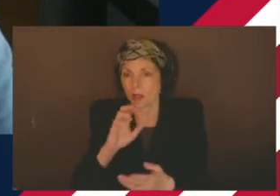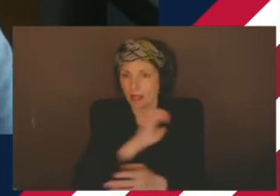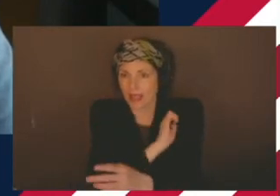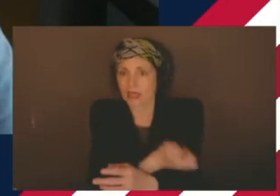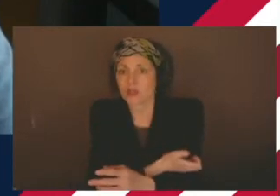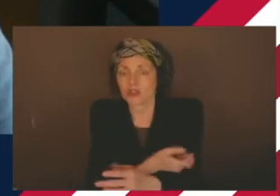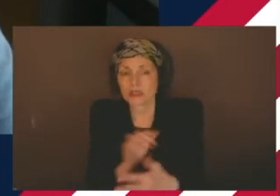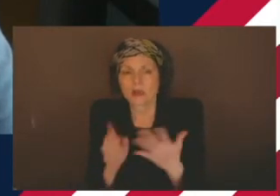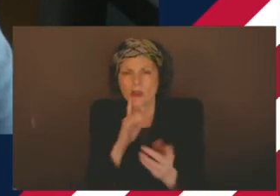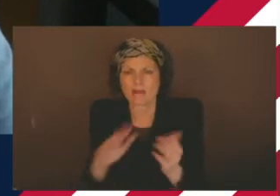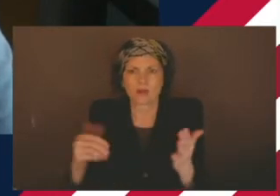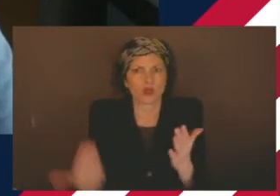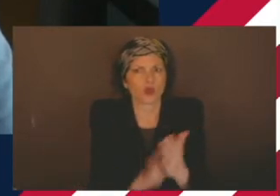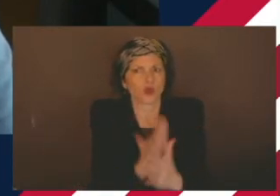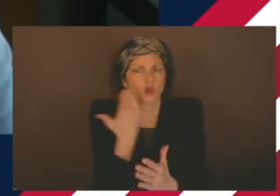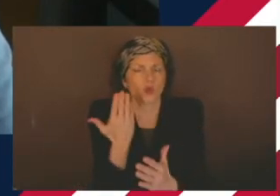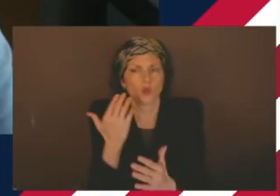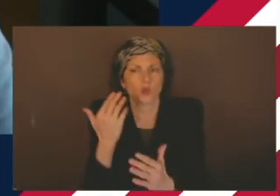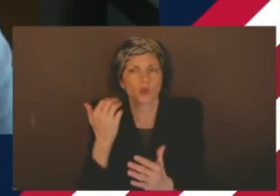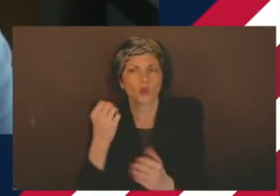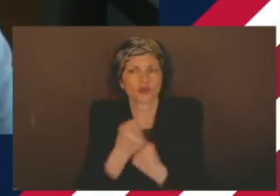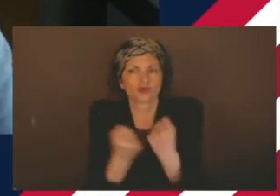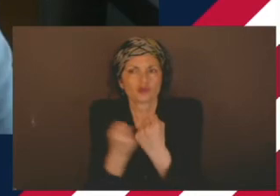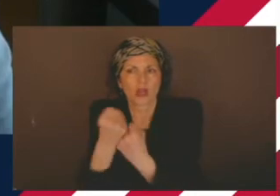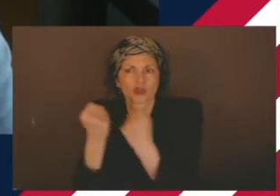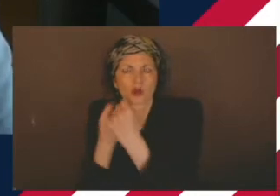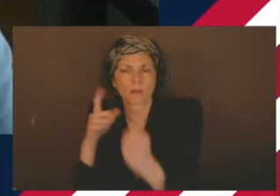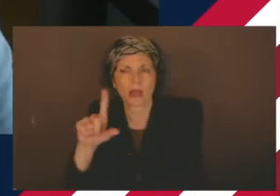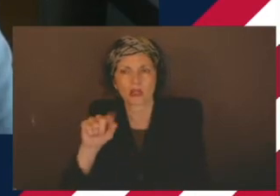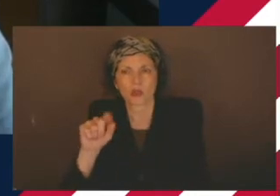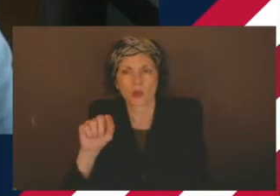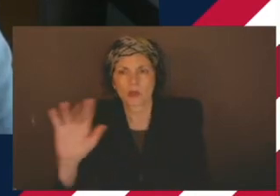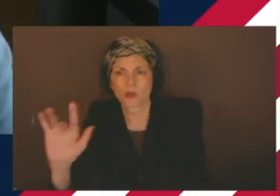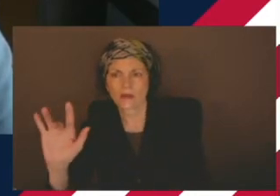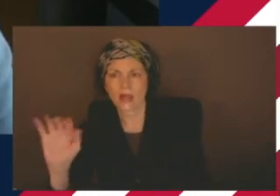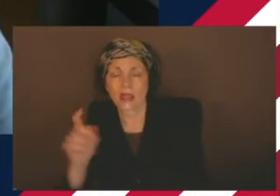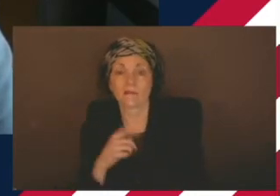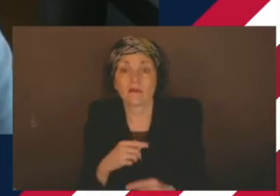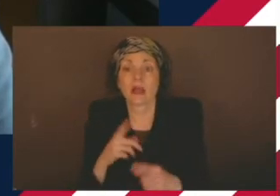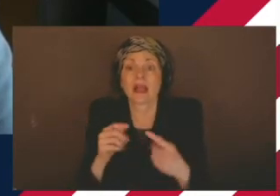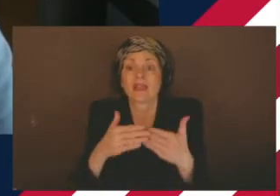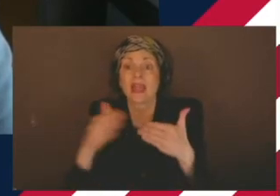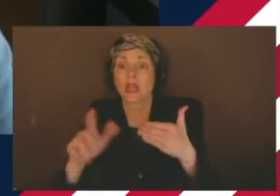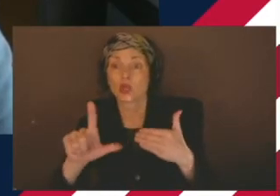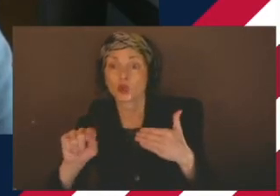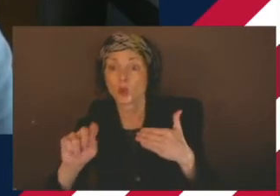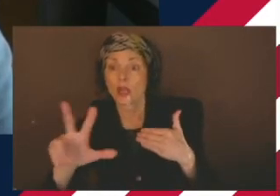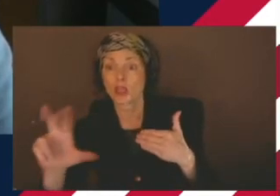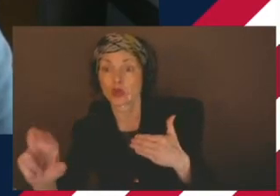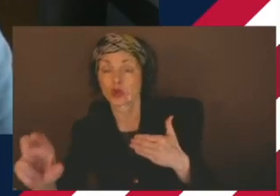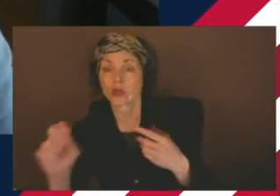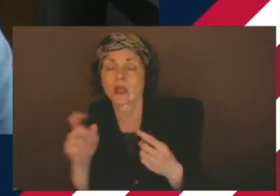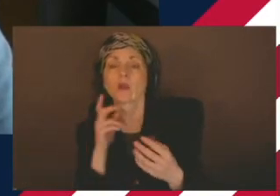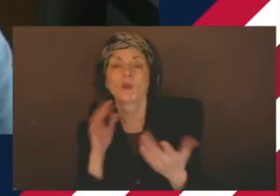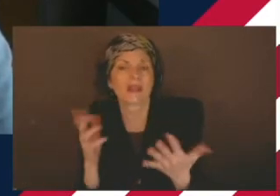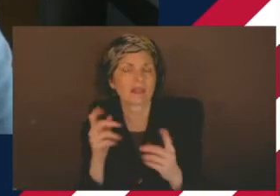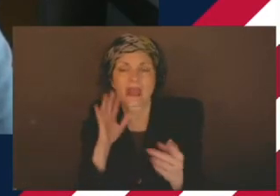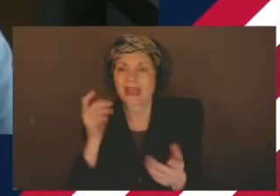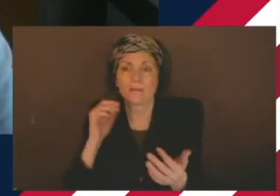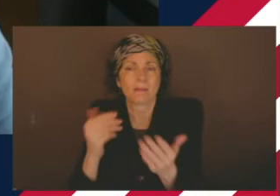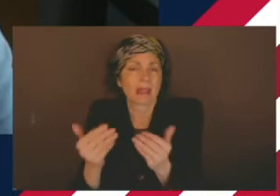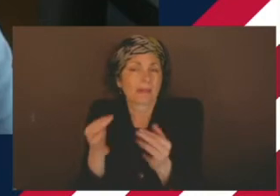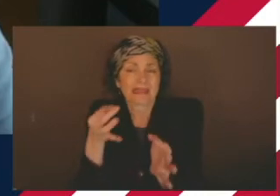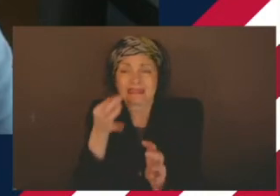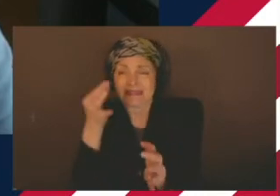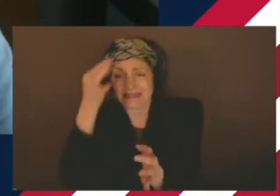2025, 100% clean renewable energy by 2030 for power generation, and near zero emissions by 2040. It's eminently